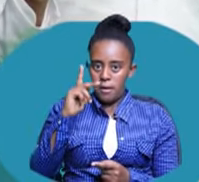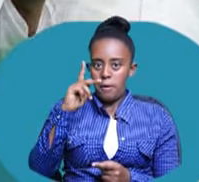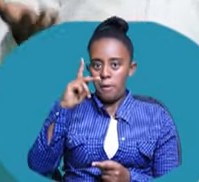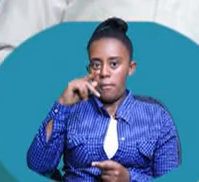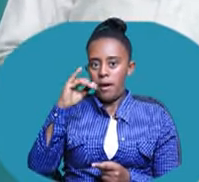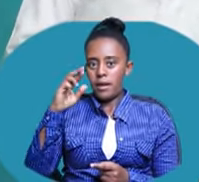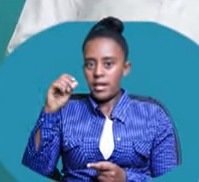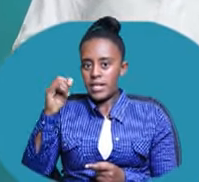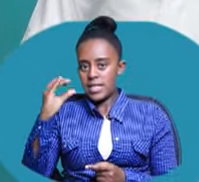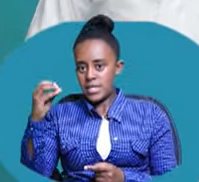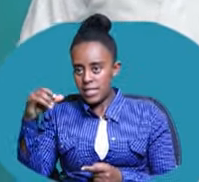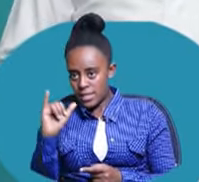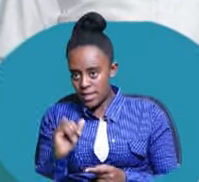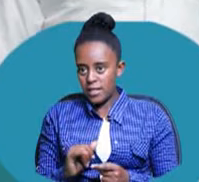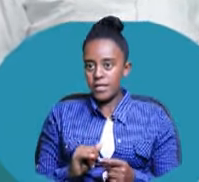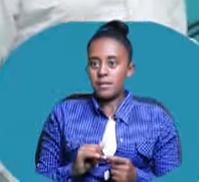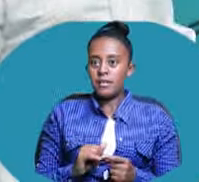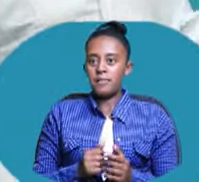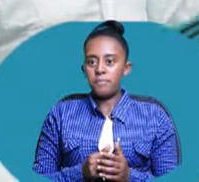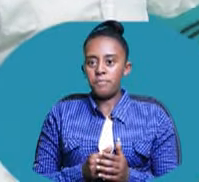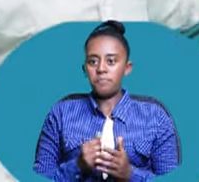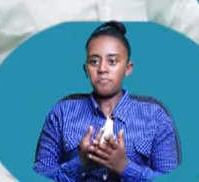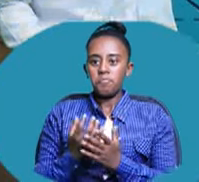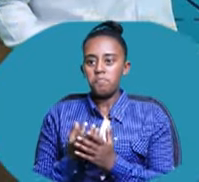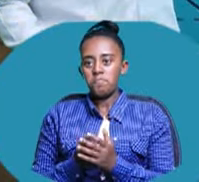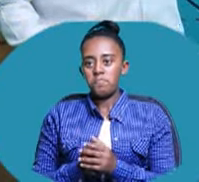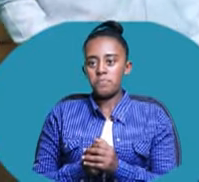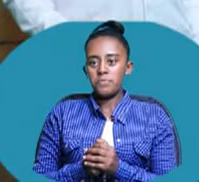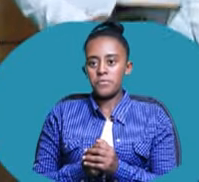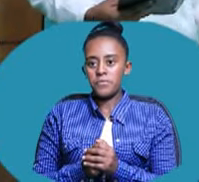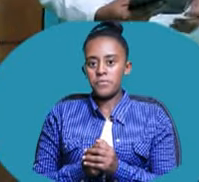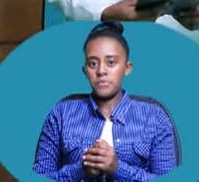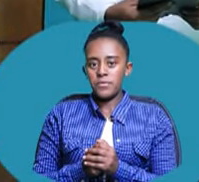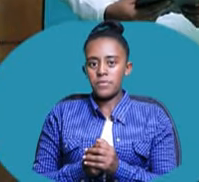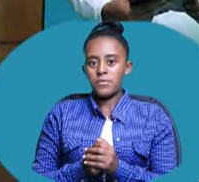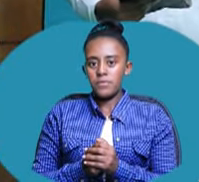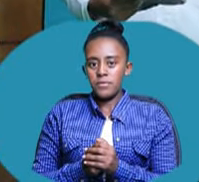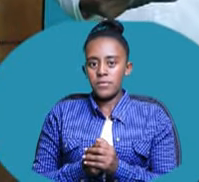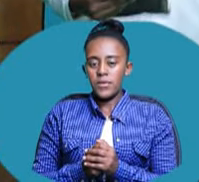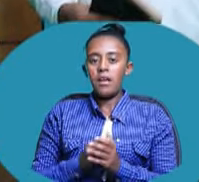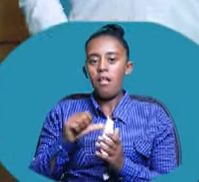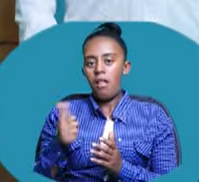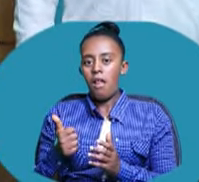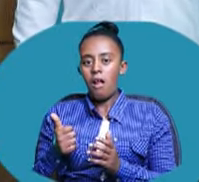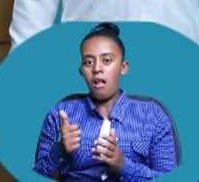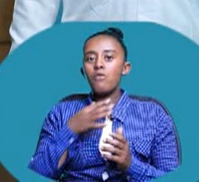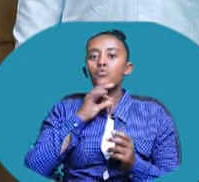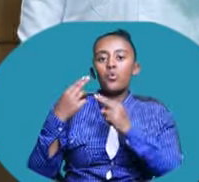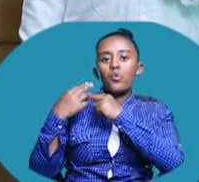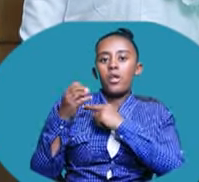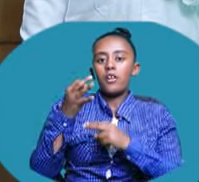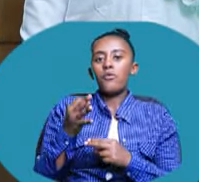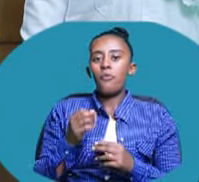Trade and piracy was the main source of income for this kingdom. The other one, Sultanate of Avadh. So